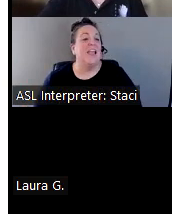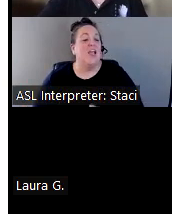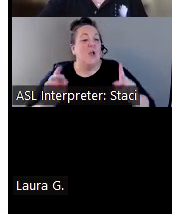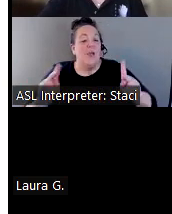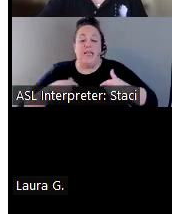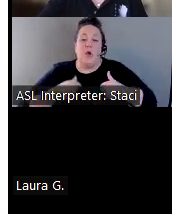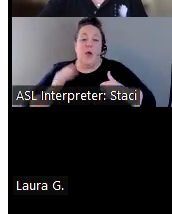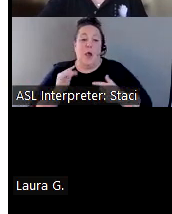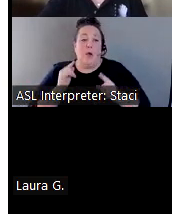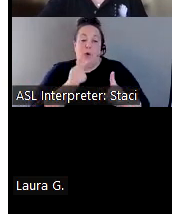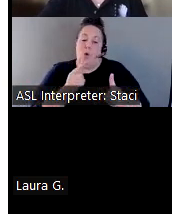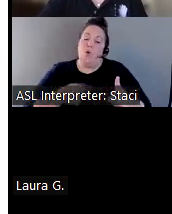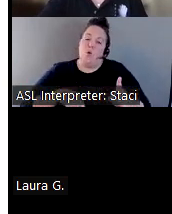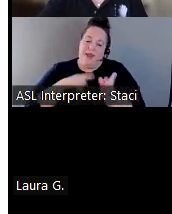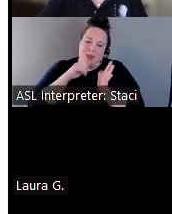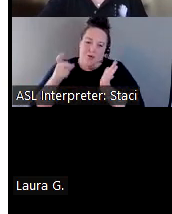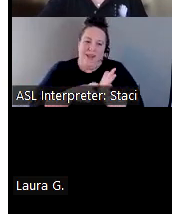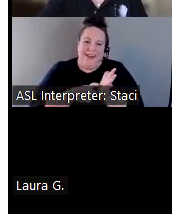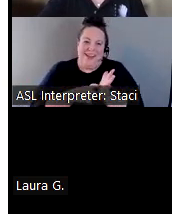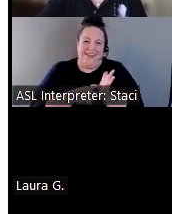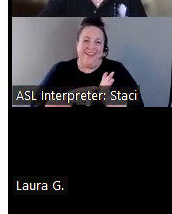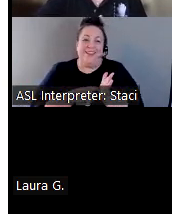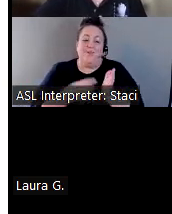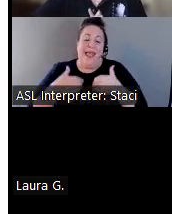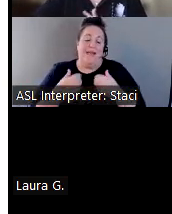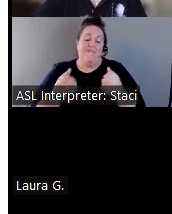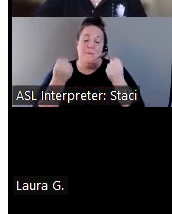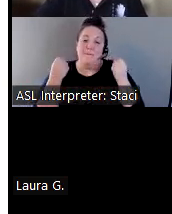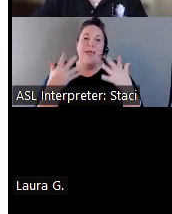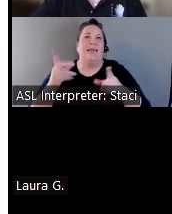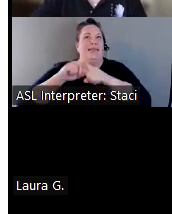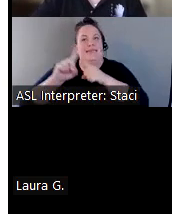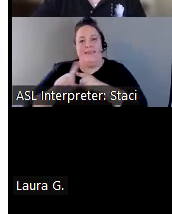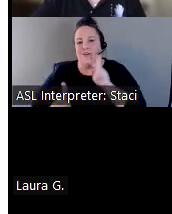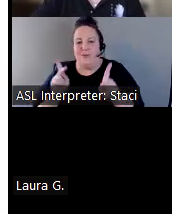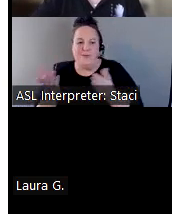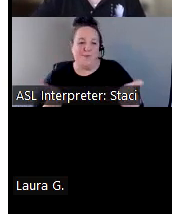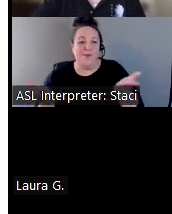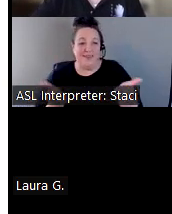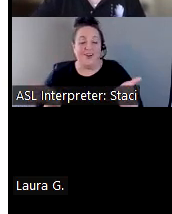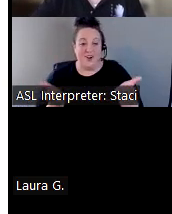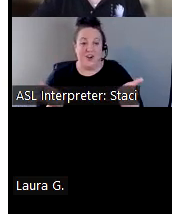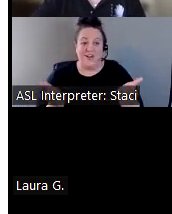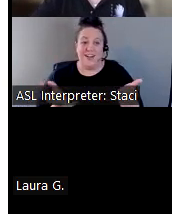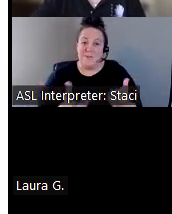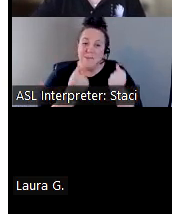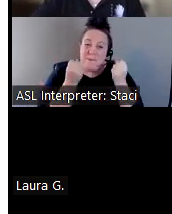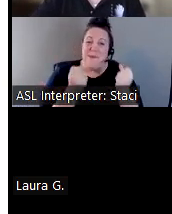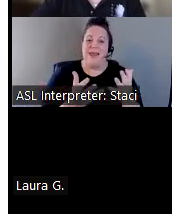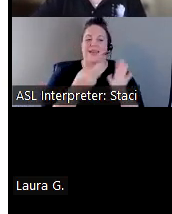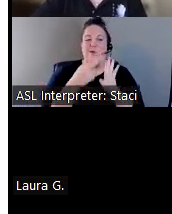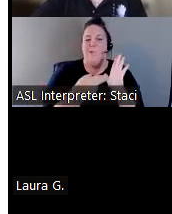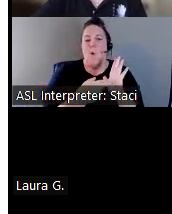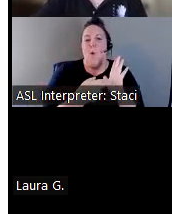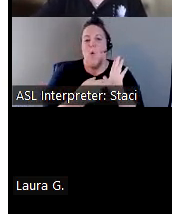so our objective, and we recognize that we have lots of different people here and that are lots of different roles